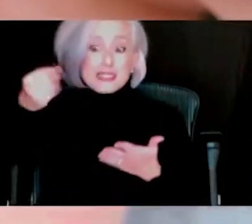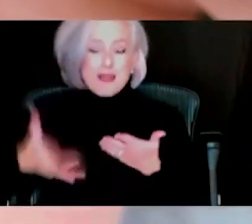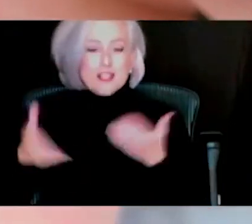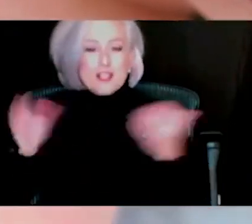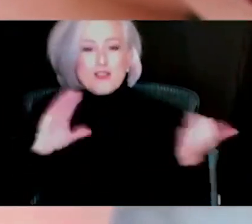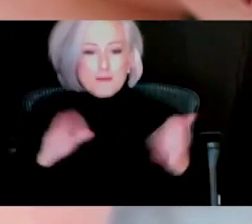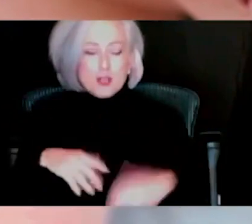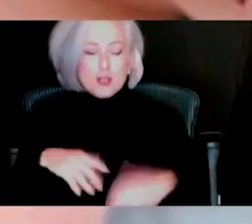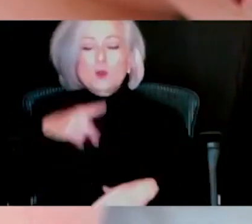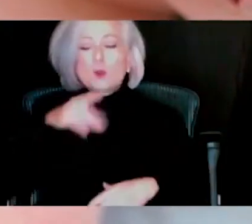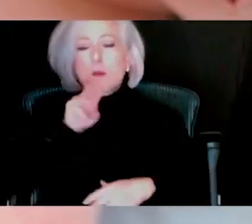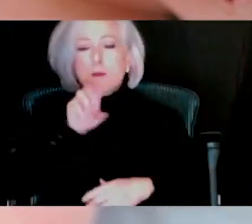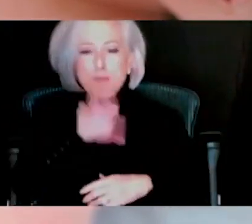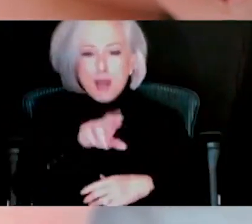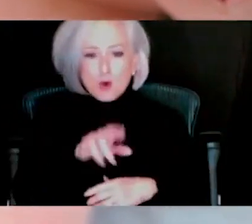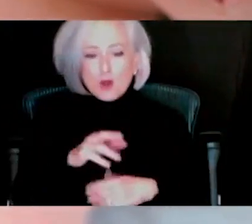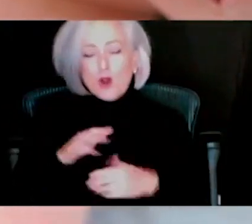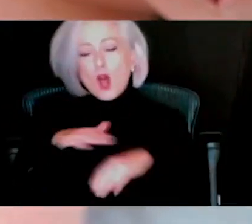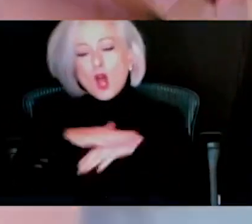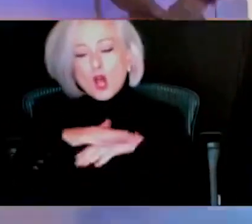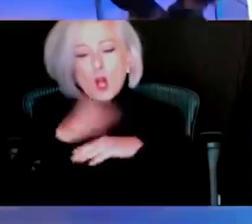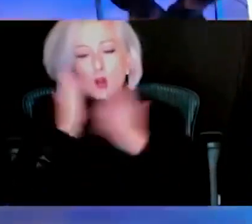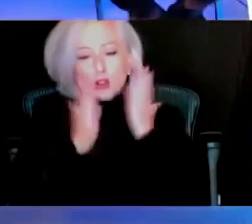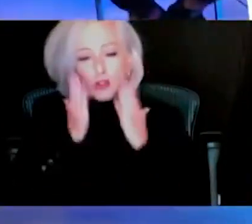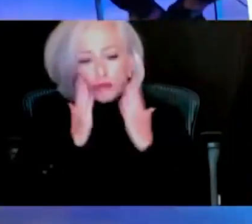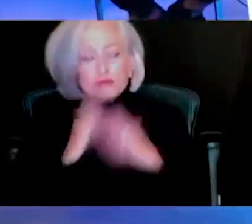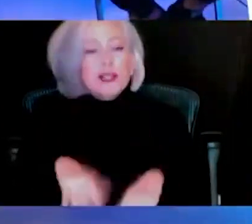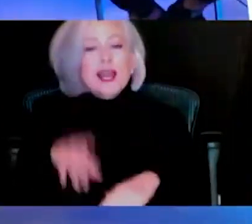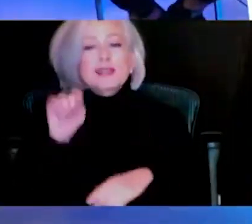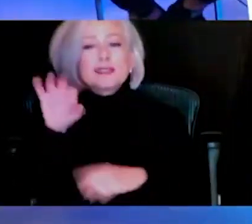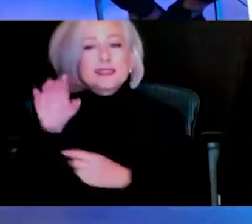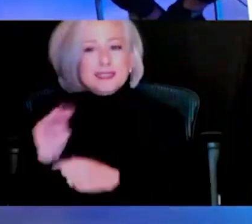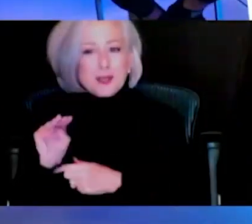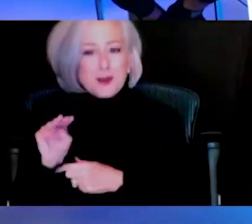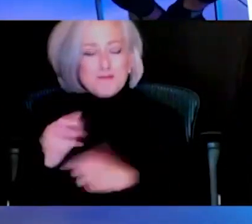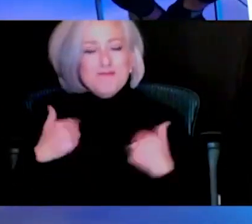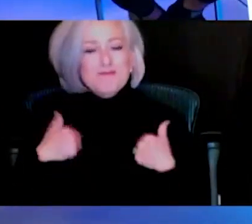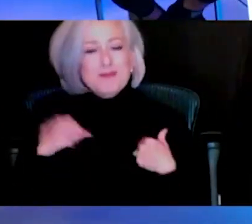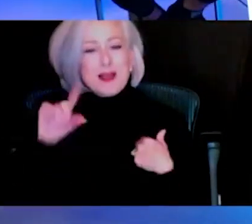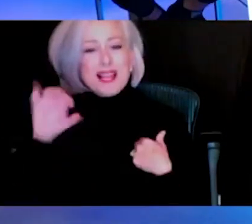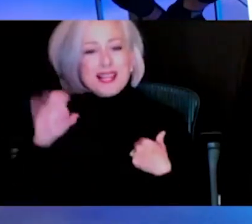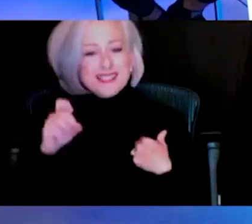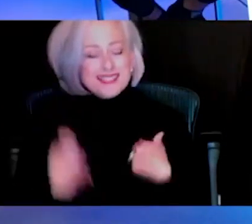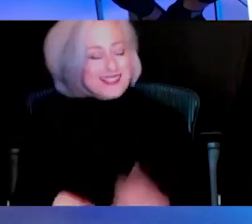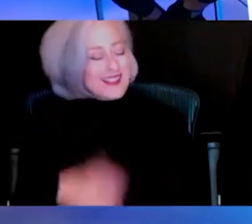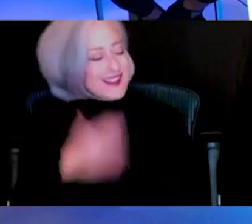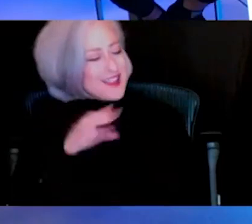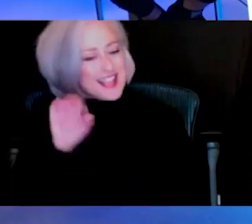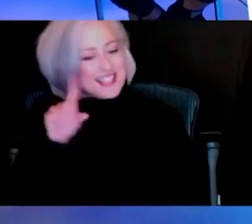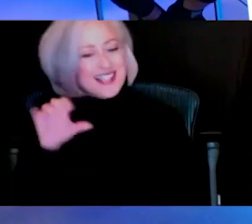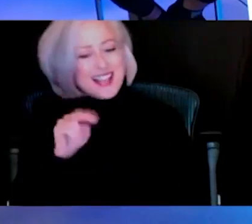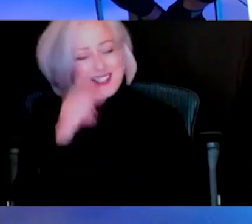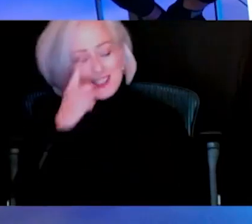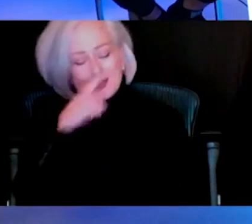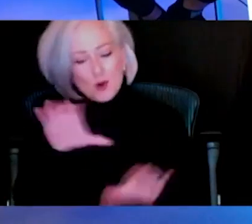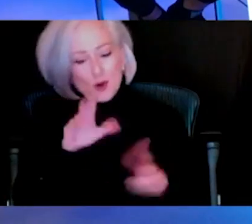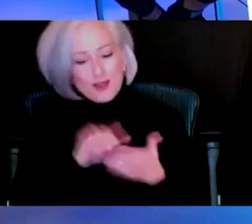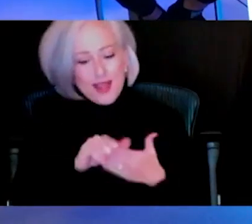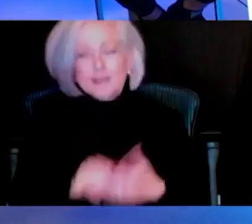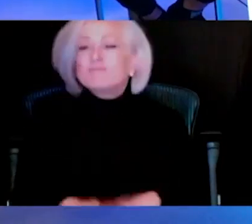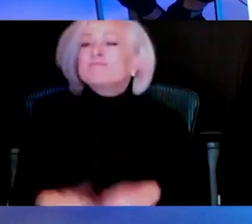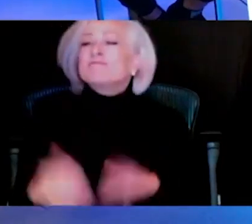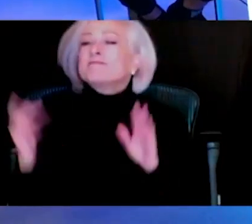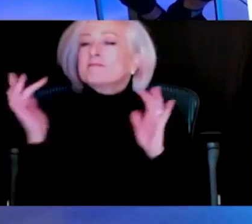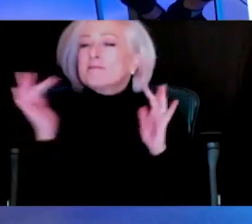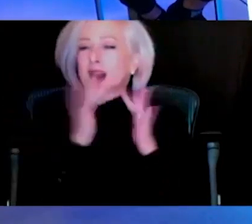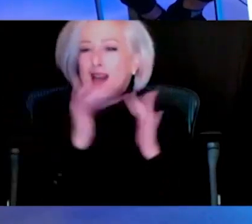work. I'm Alexis Del Cid. Alexis, thanks for going in on that. Okay, and for the record, I did reach out to the Kardashians. They were